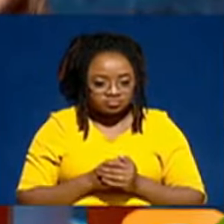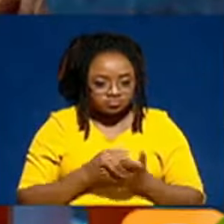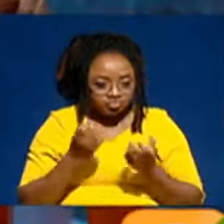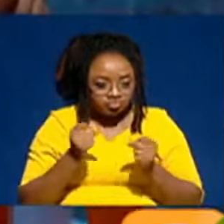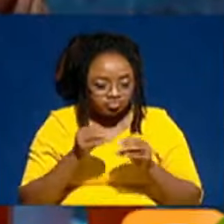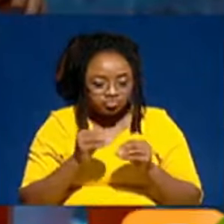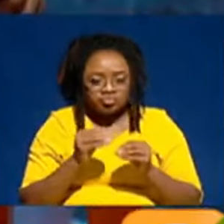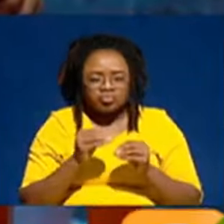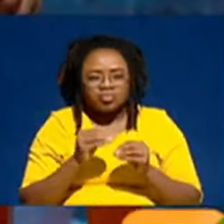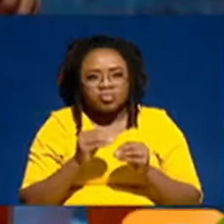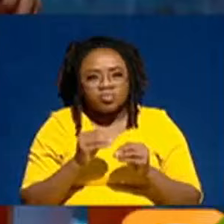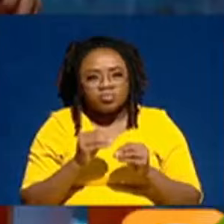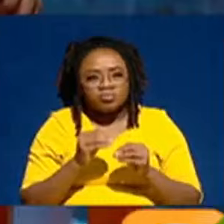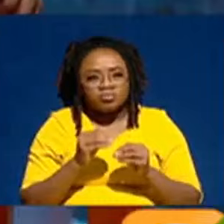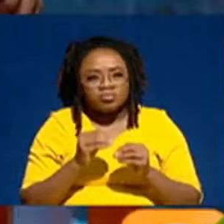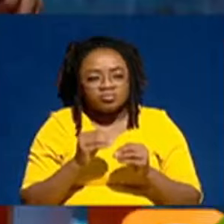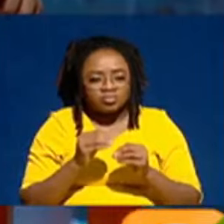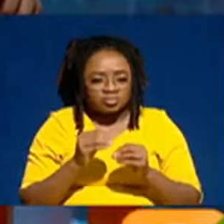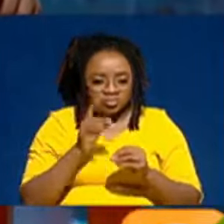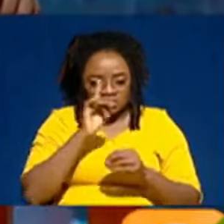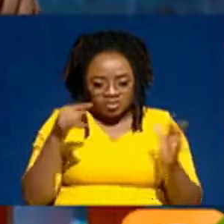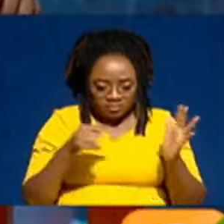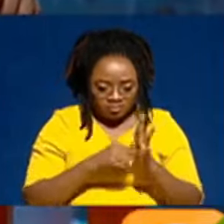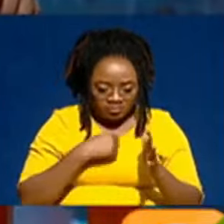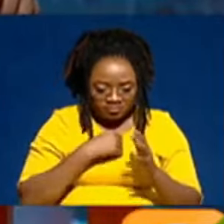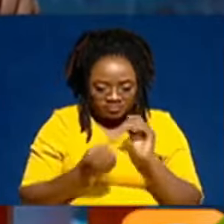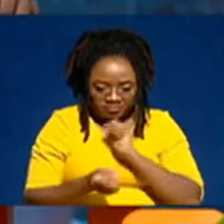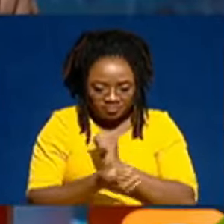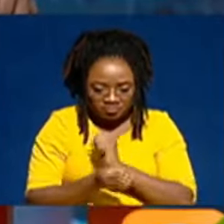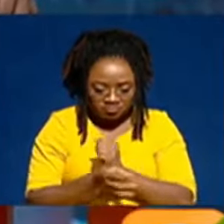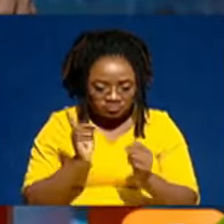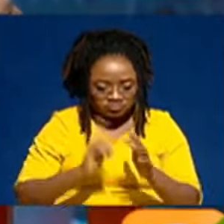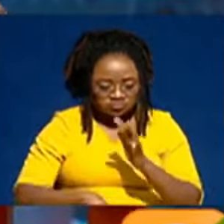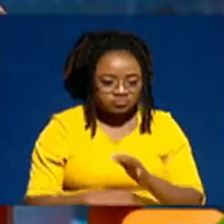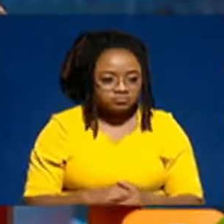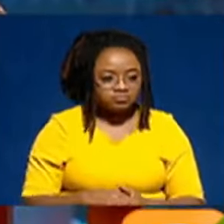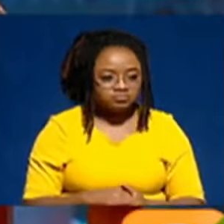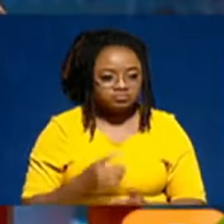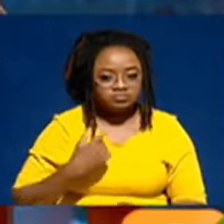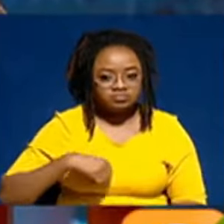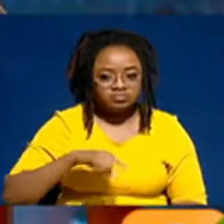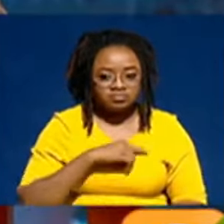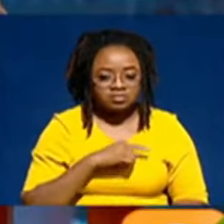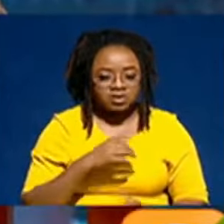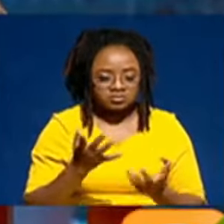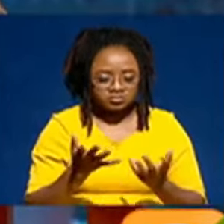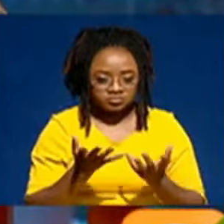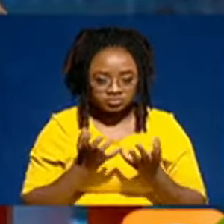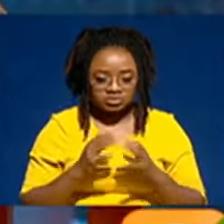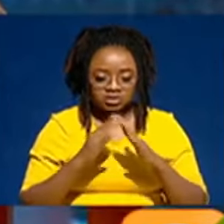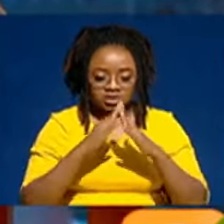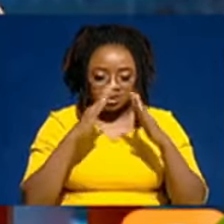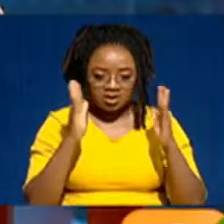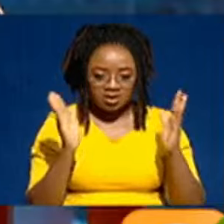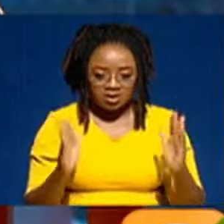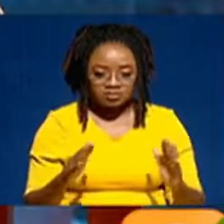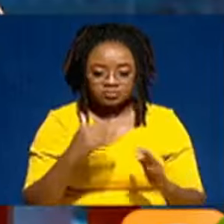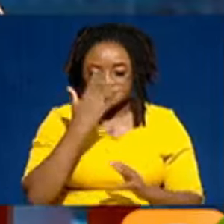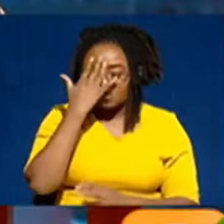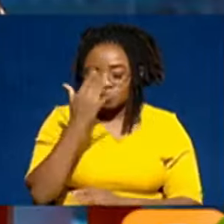But, Jeff, what I would say is that we need housing because we